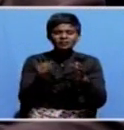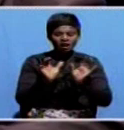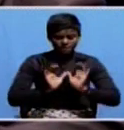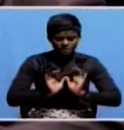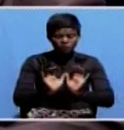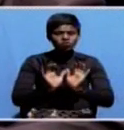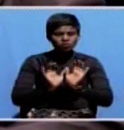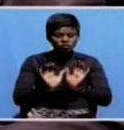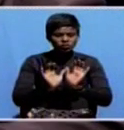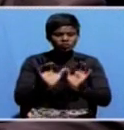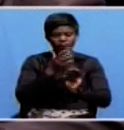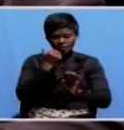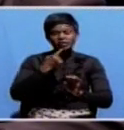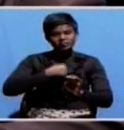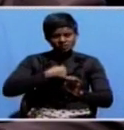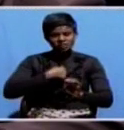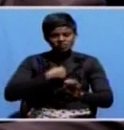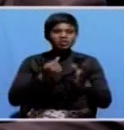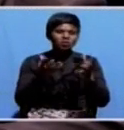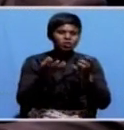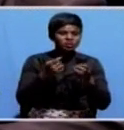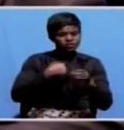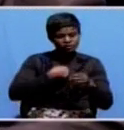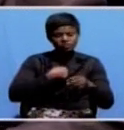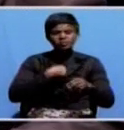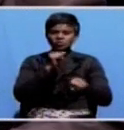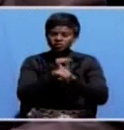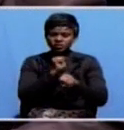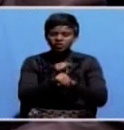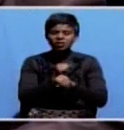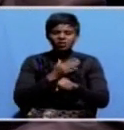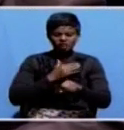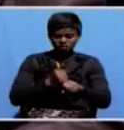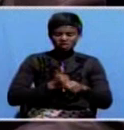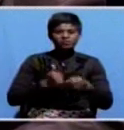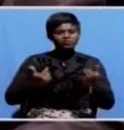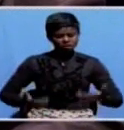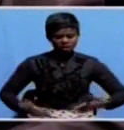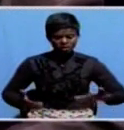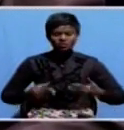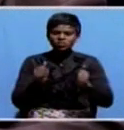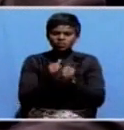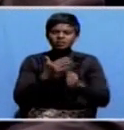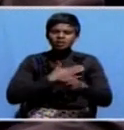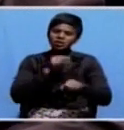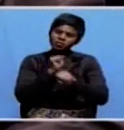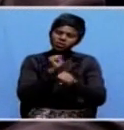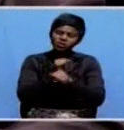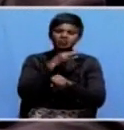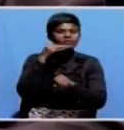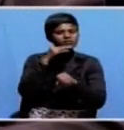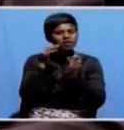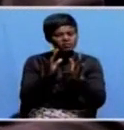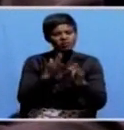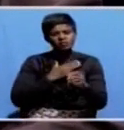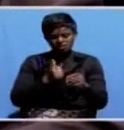let me be this or let me be that. I was satisfied with what I was doing as a farmer, and